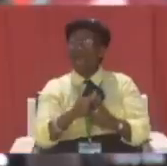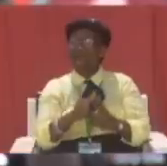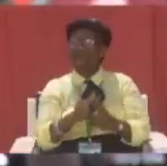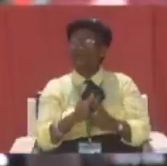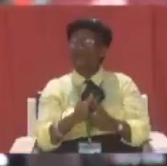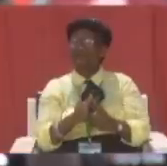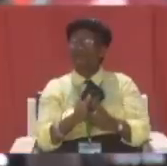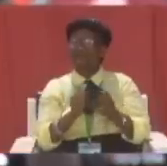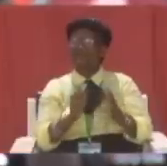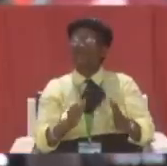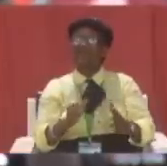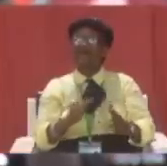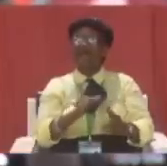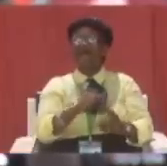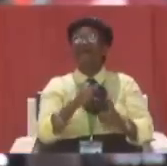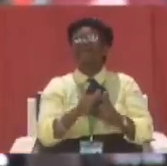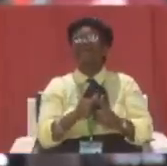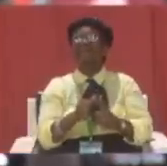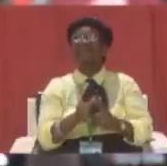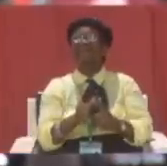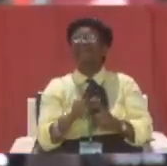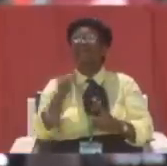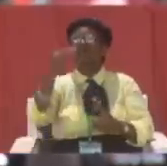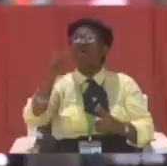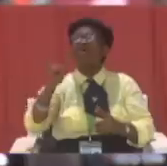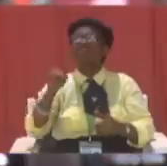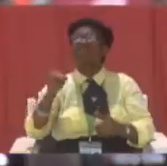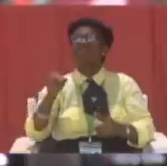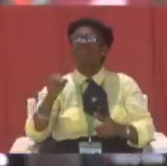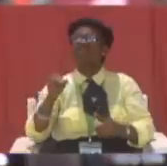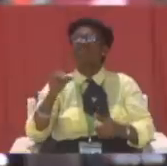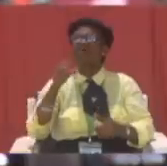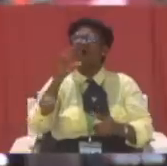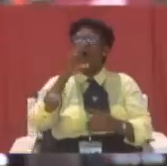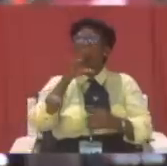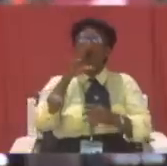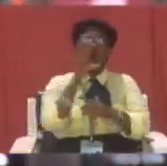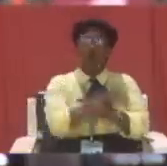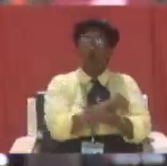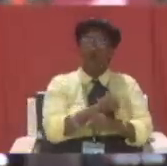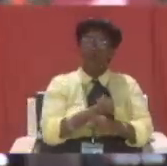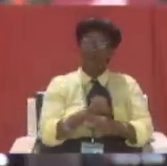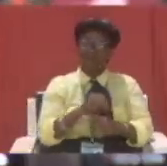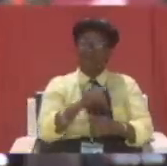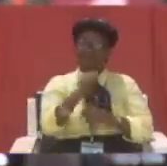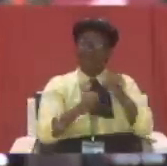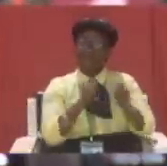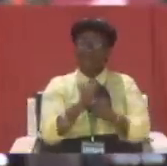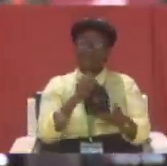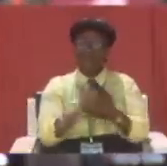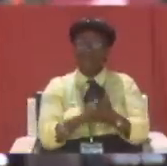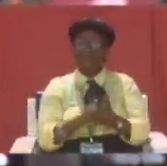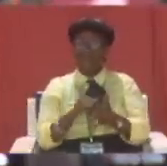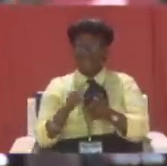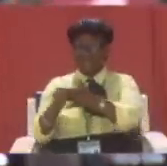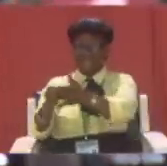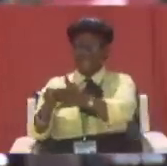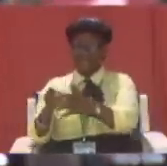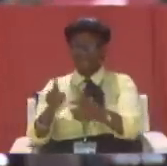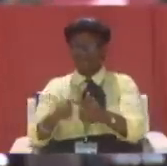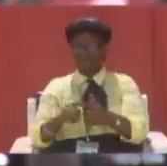Adulteress of the worst type that led to the death of her husband.